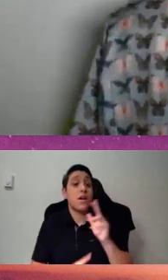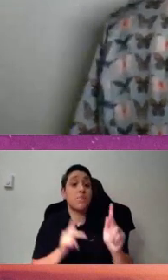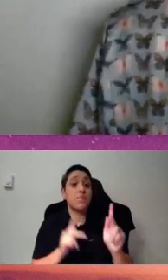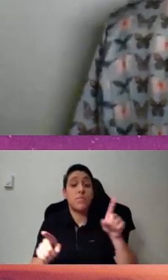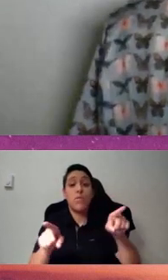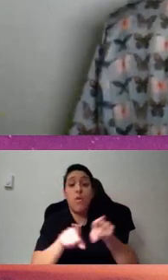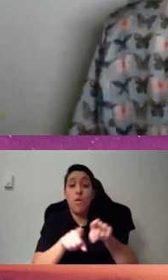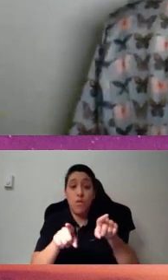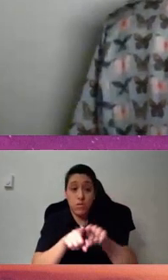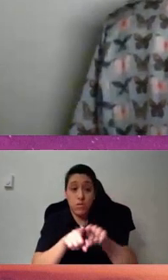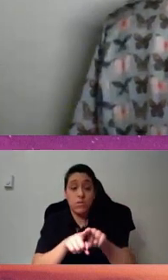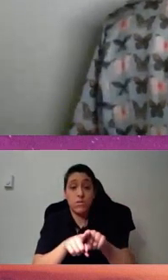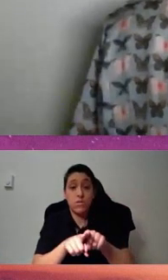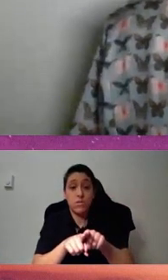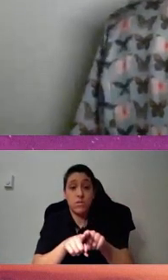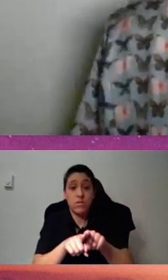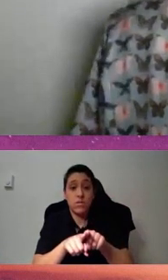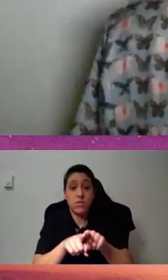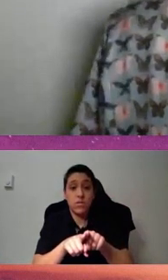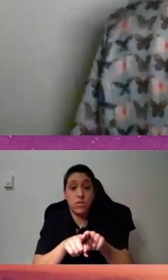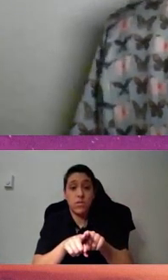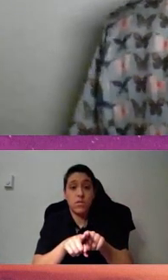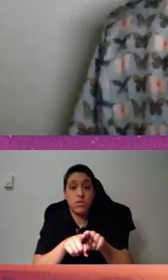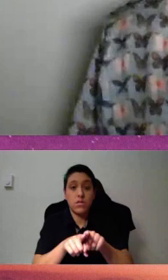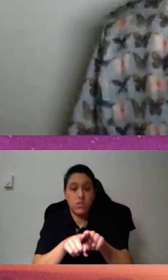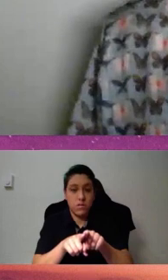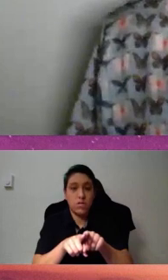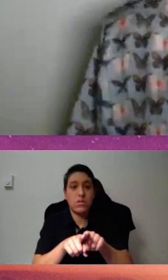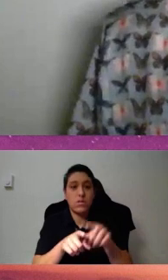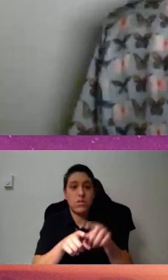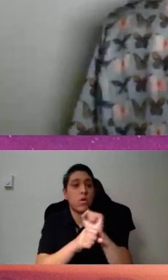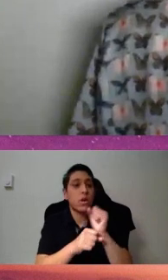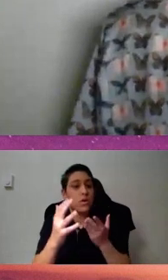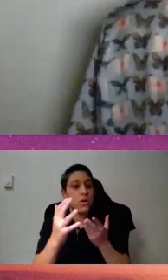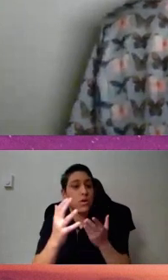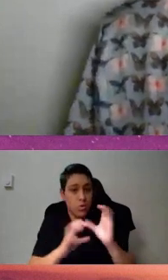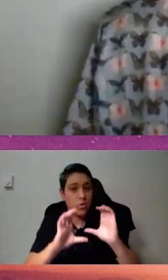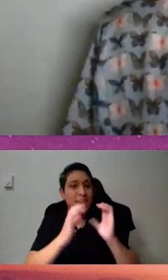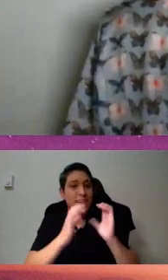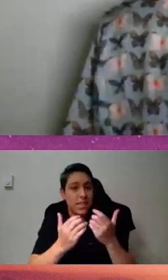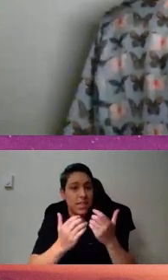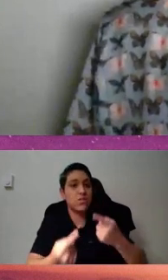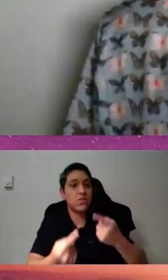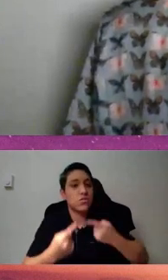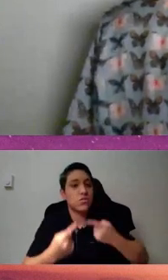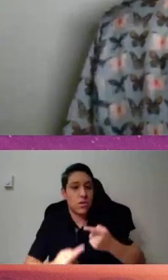also people engaged in class struggle, engaged in gender struggle.